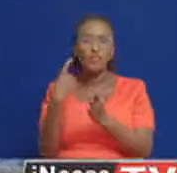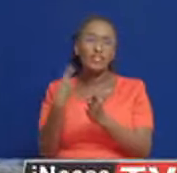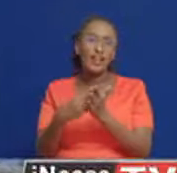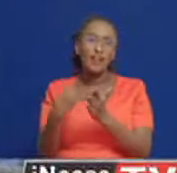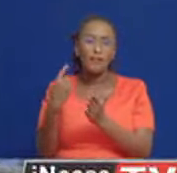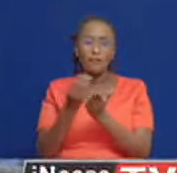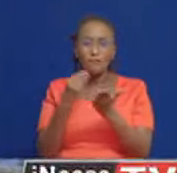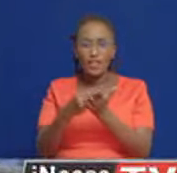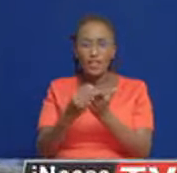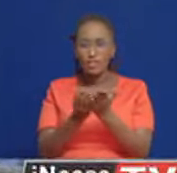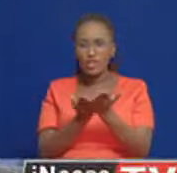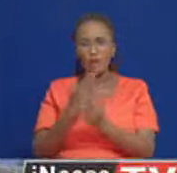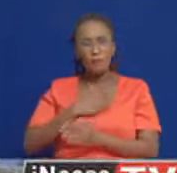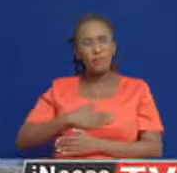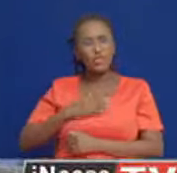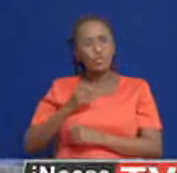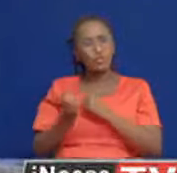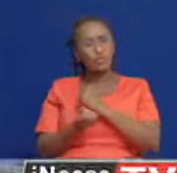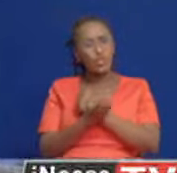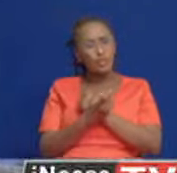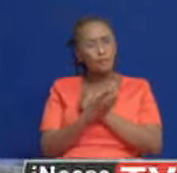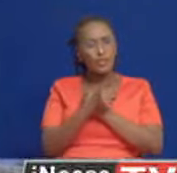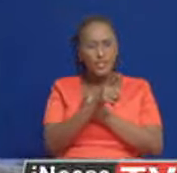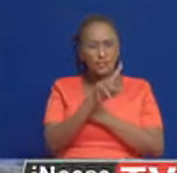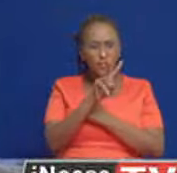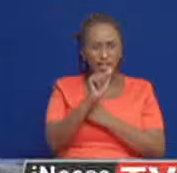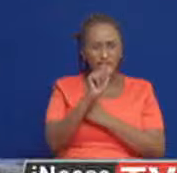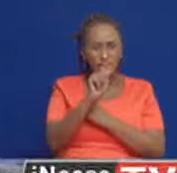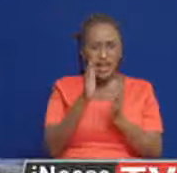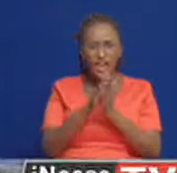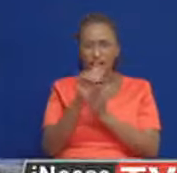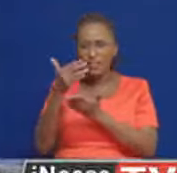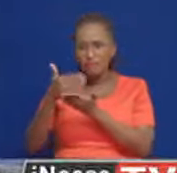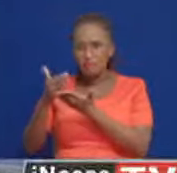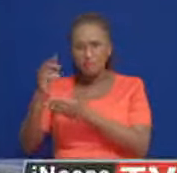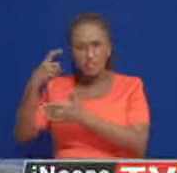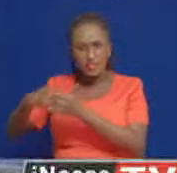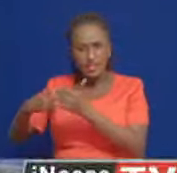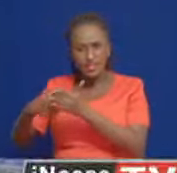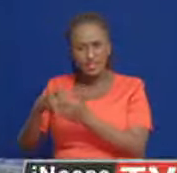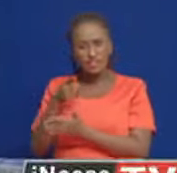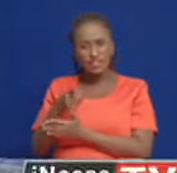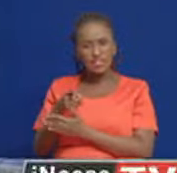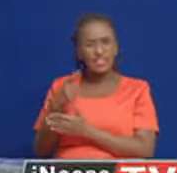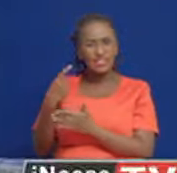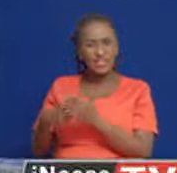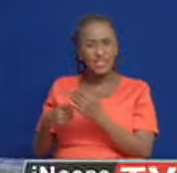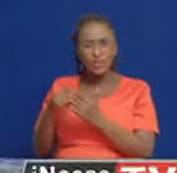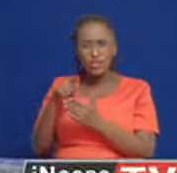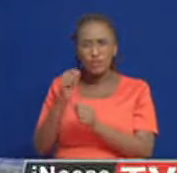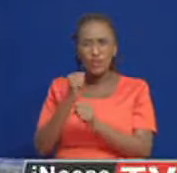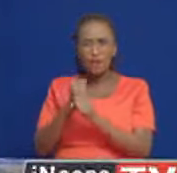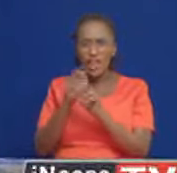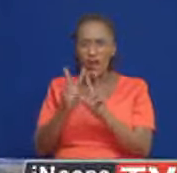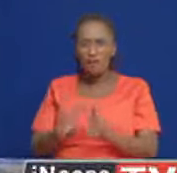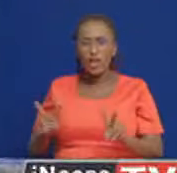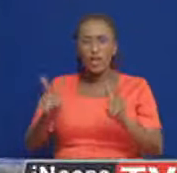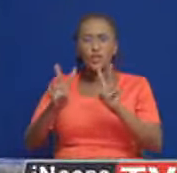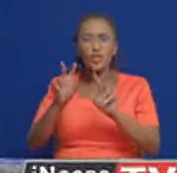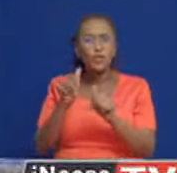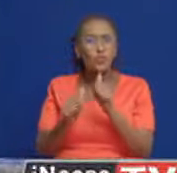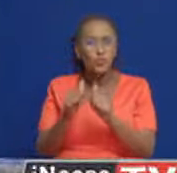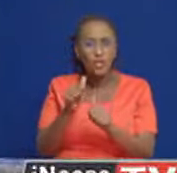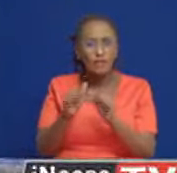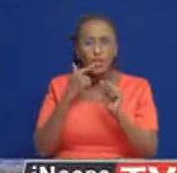hii VAT, value added tax, katika financial service ama huduma za kifedha unafanya value addition gani,